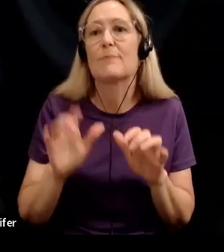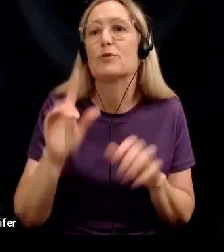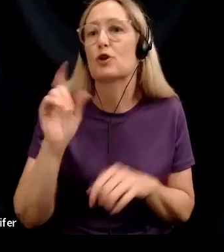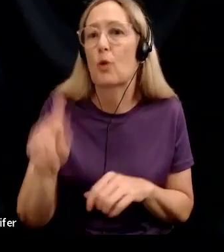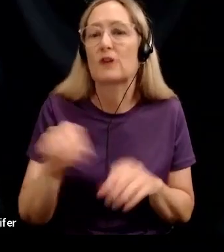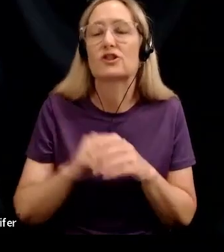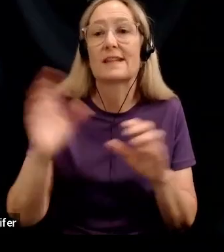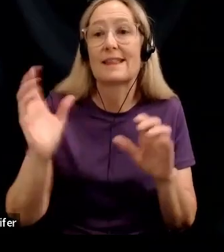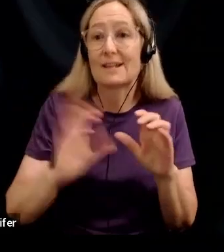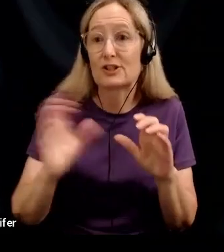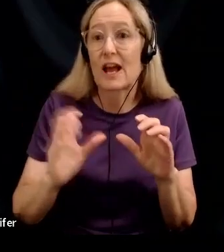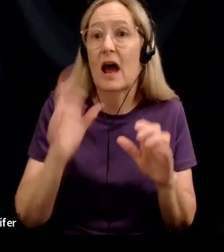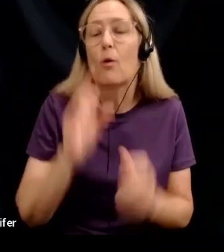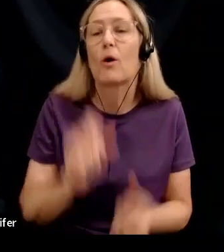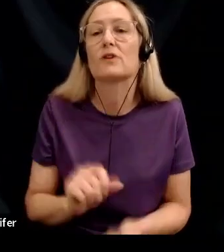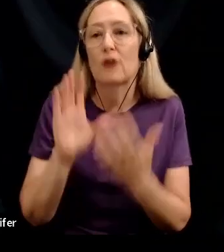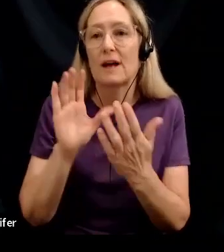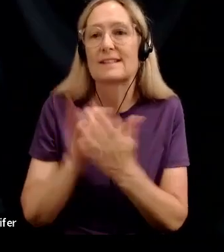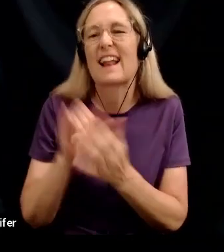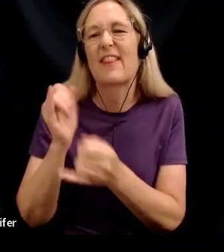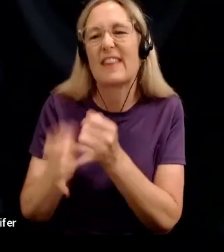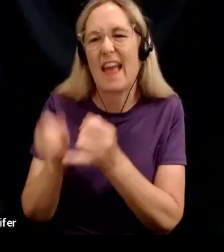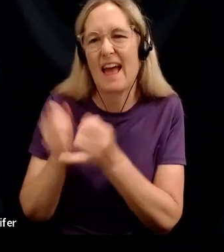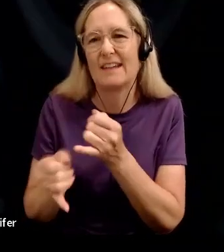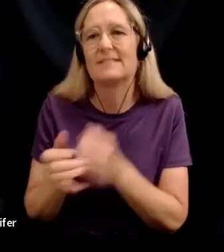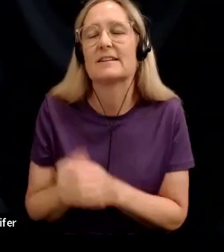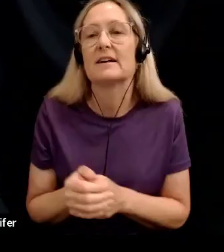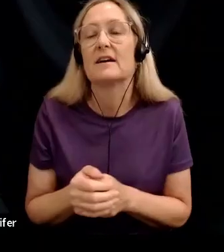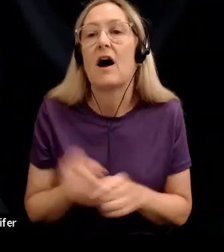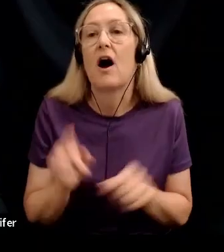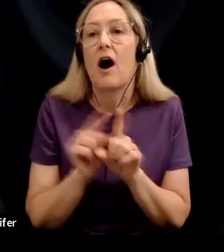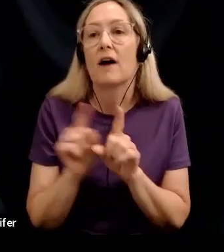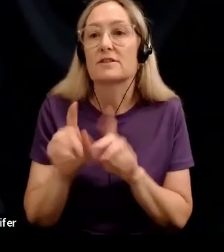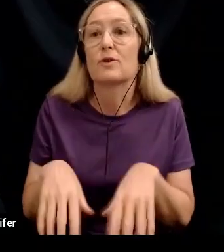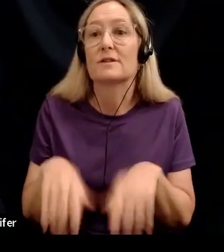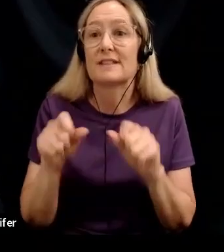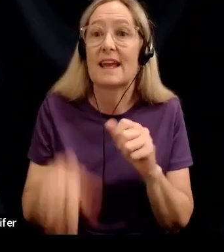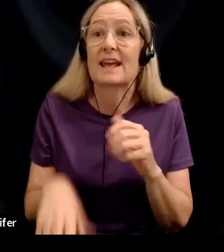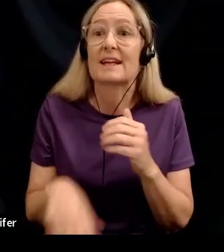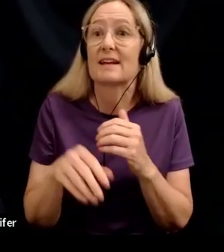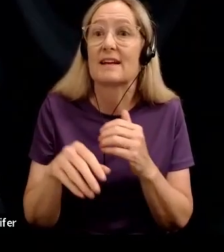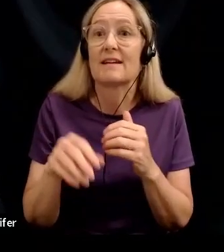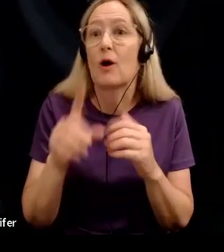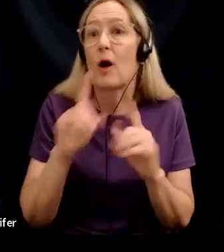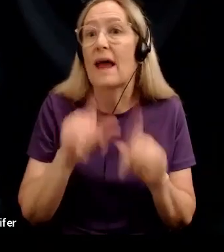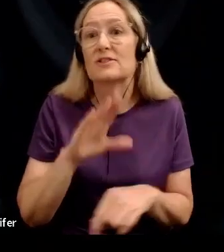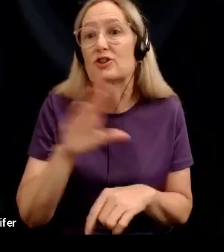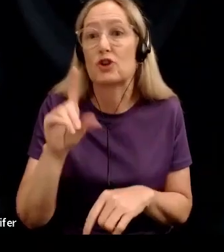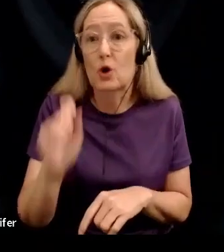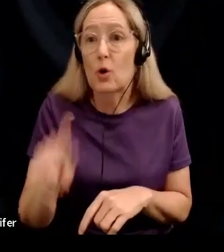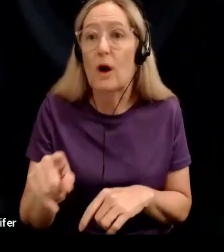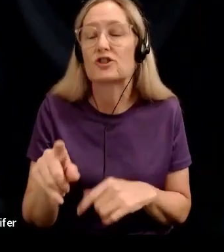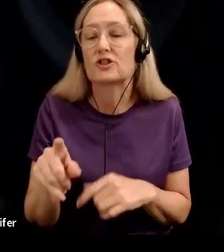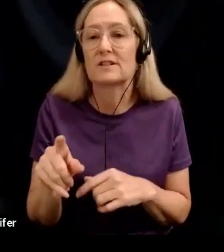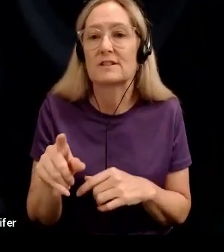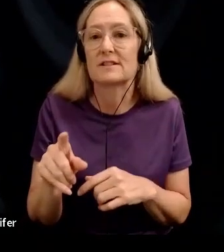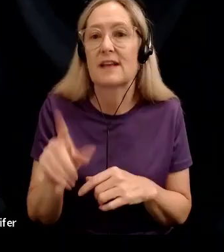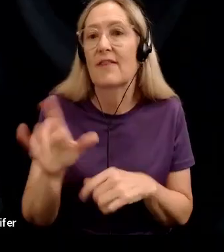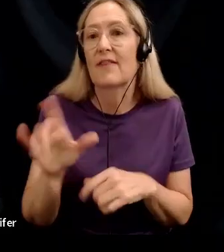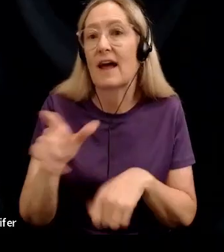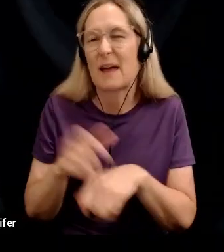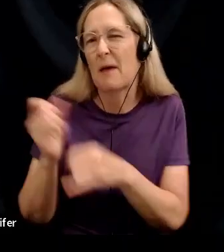the chat and we will address them at the end. We will also take some additional questions at that